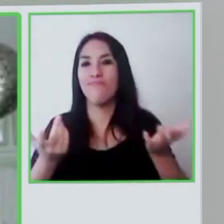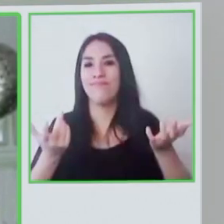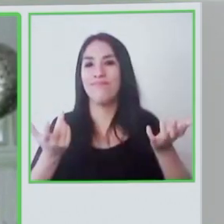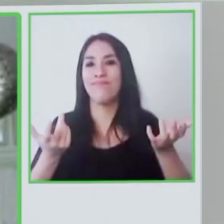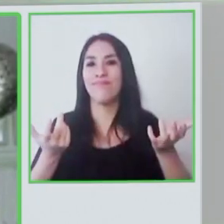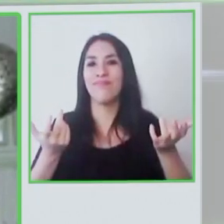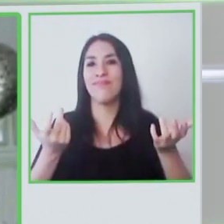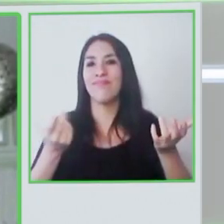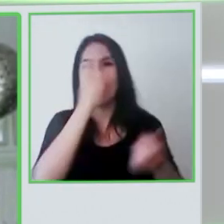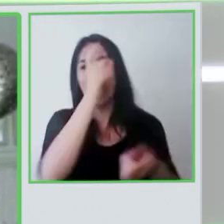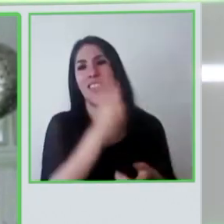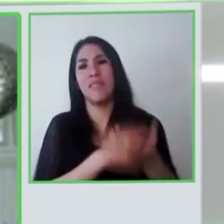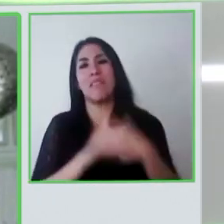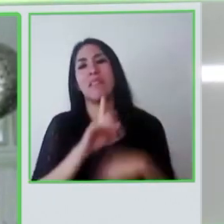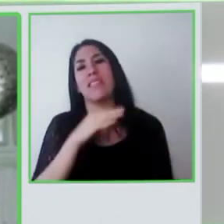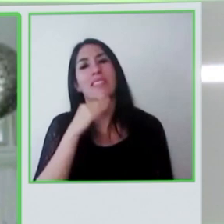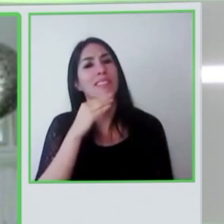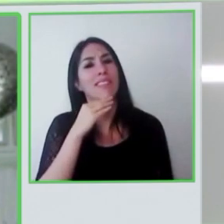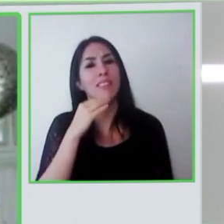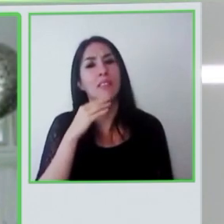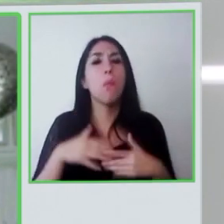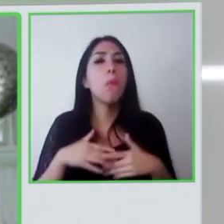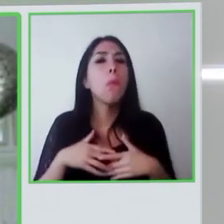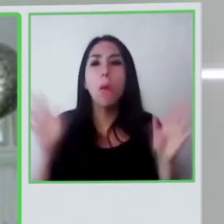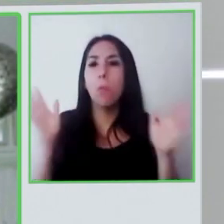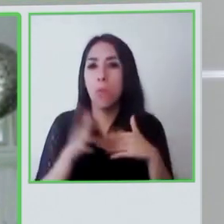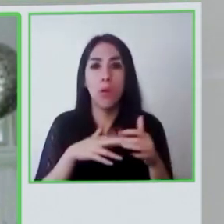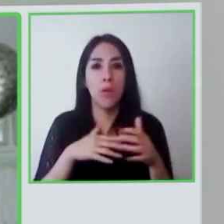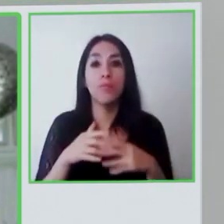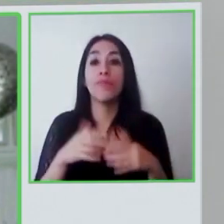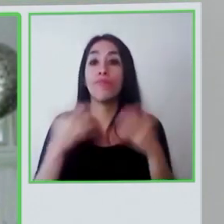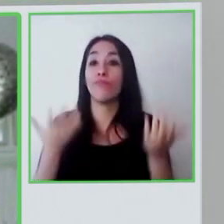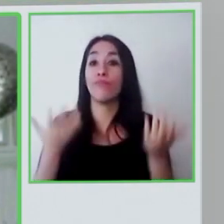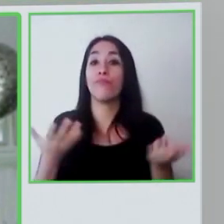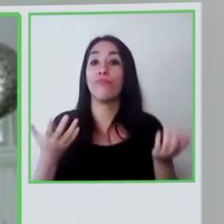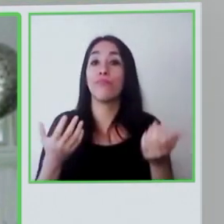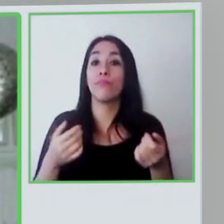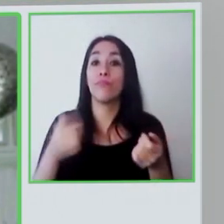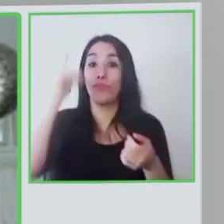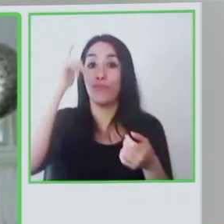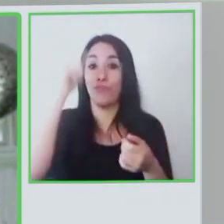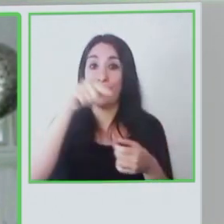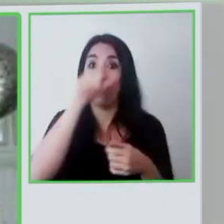how severe it is or the age when the onset